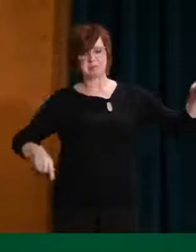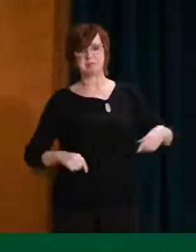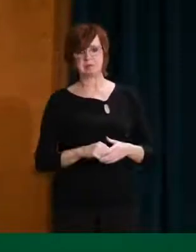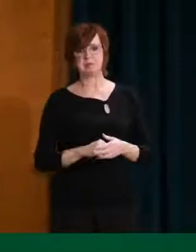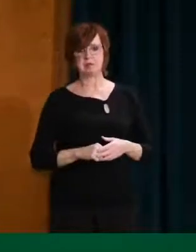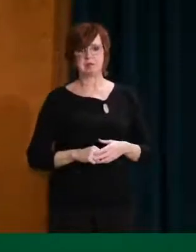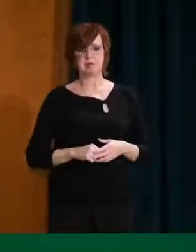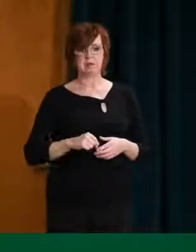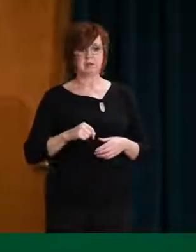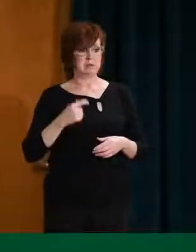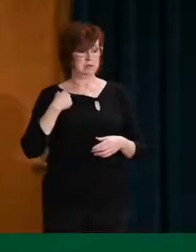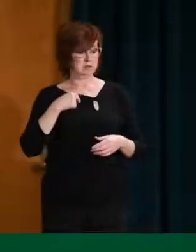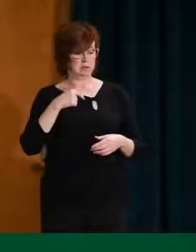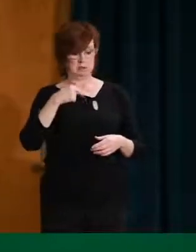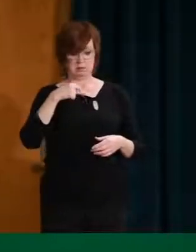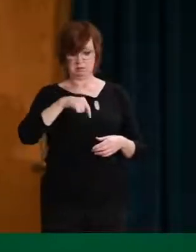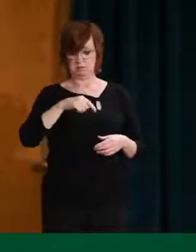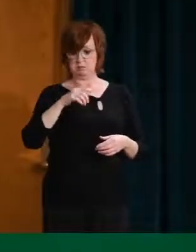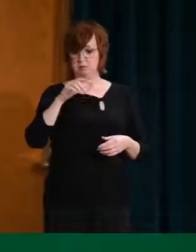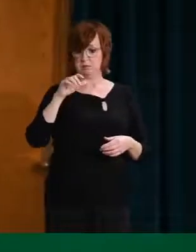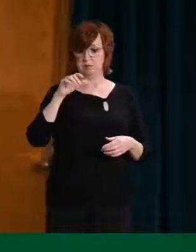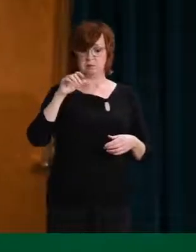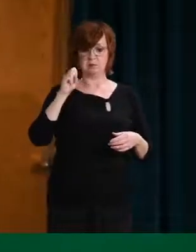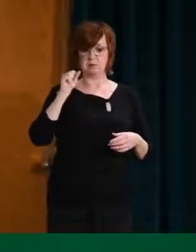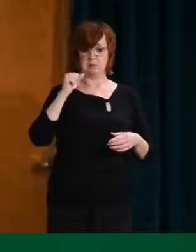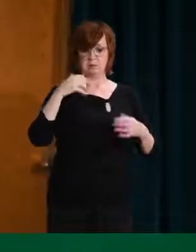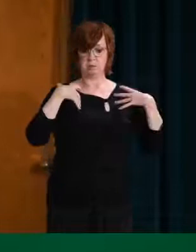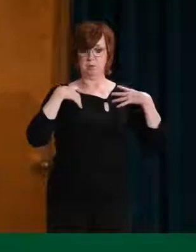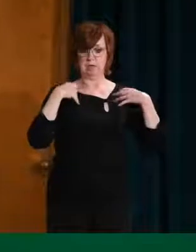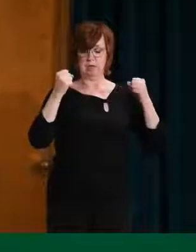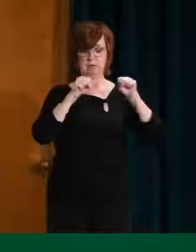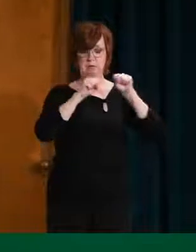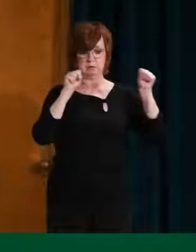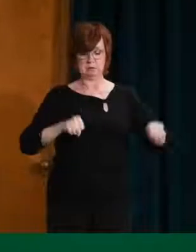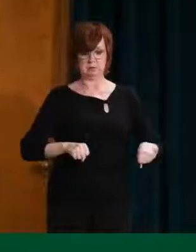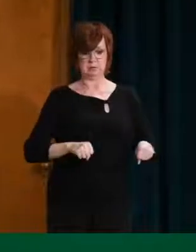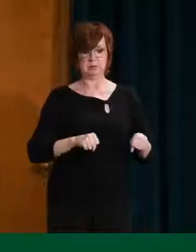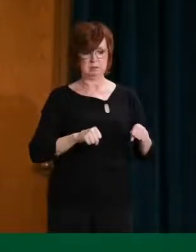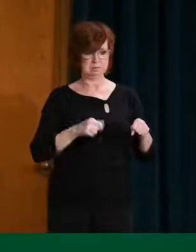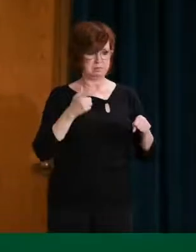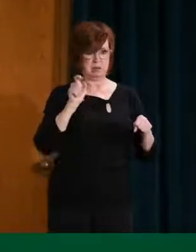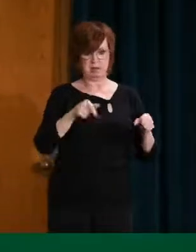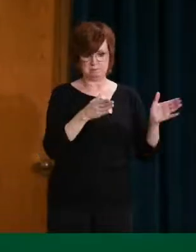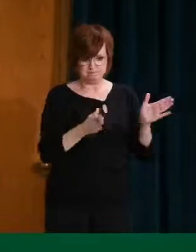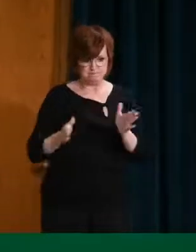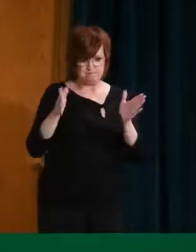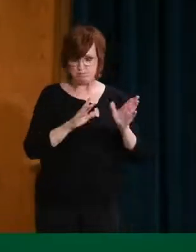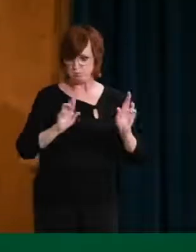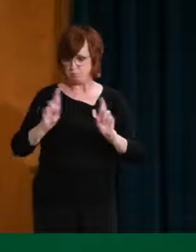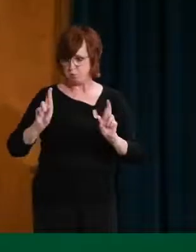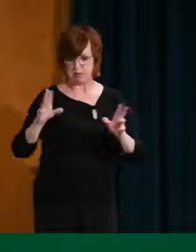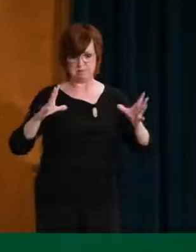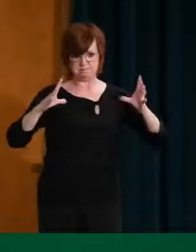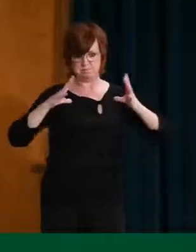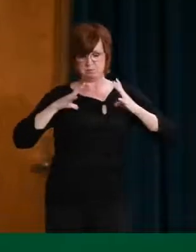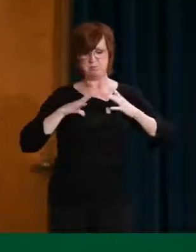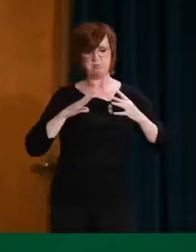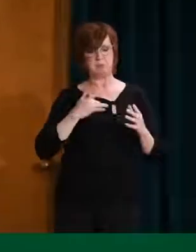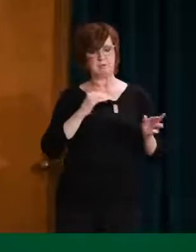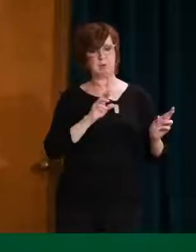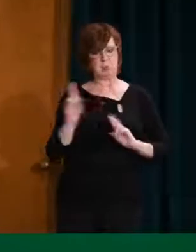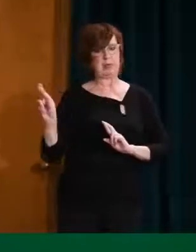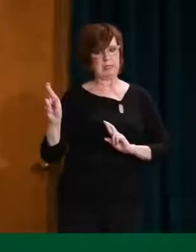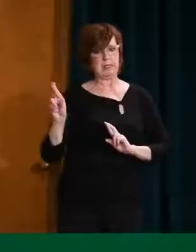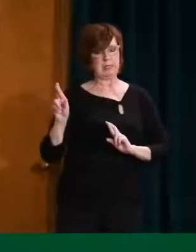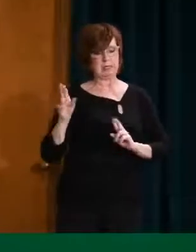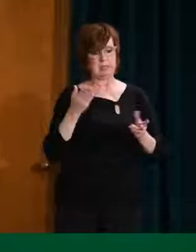will be prepared to deal with the potential massive surge of cases and hospitalizations. We will be prepared for that. At